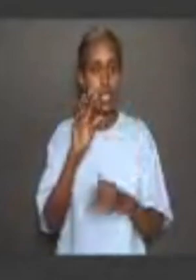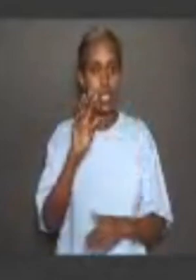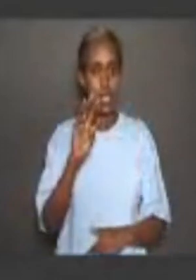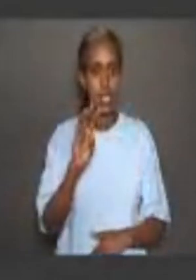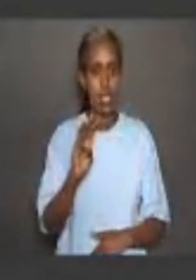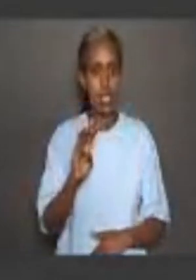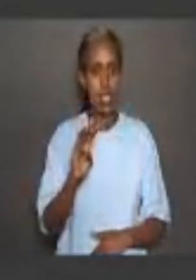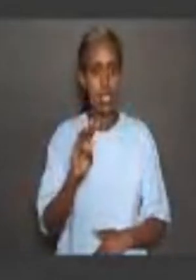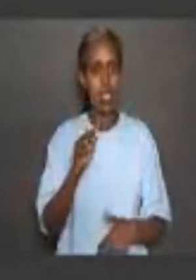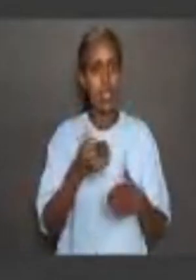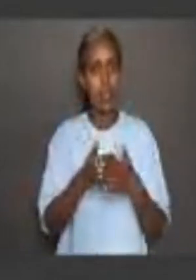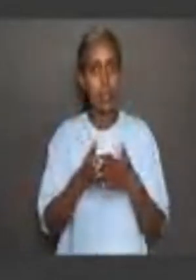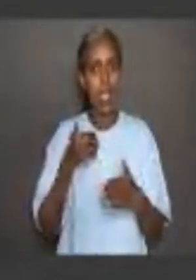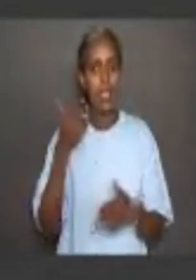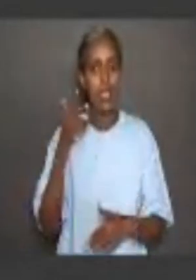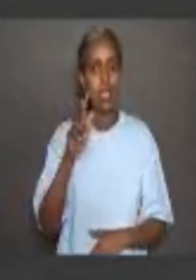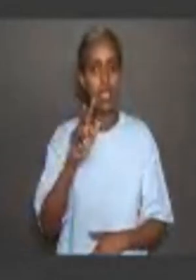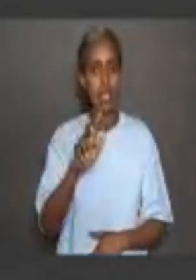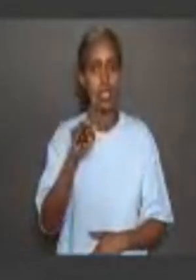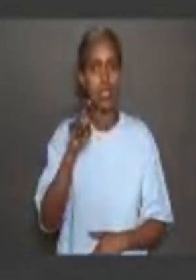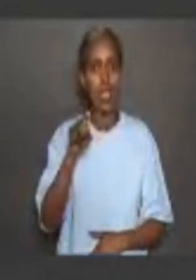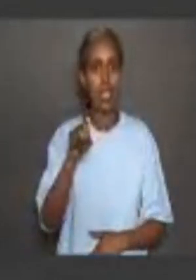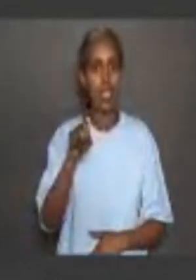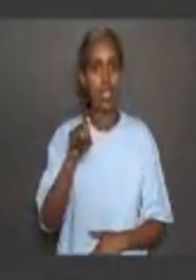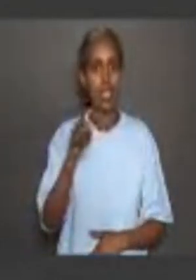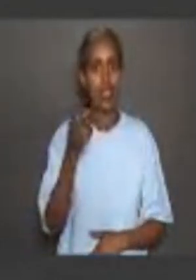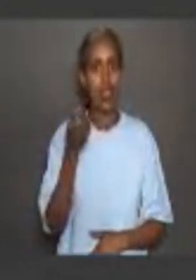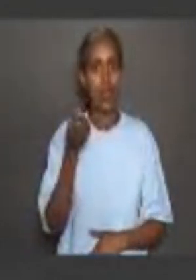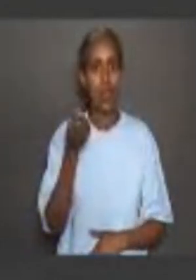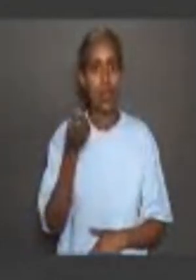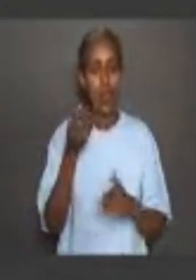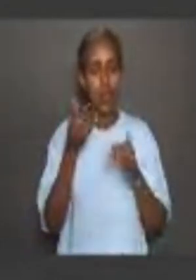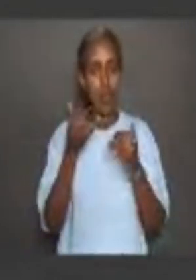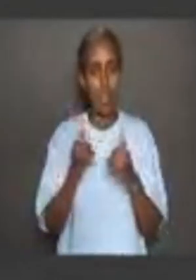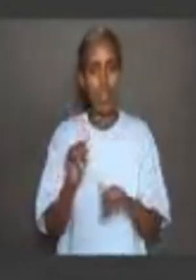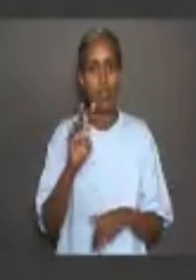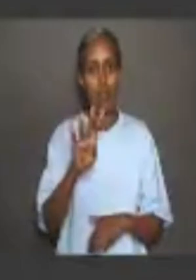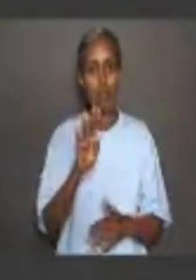6 minus 3x over 4.